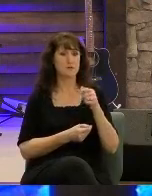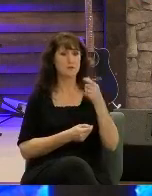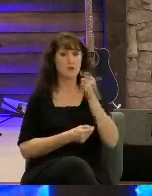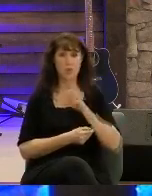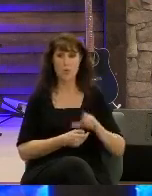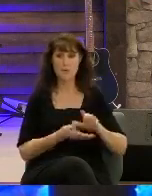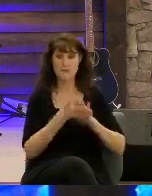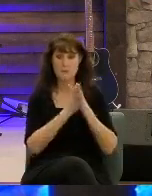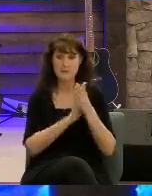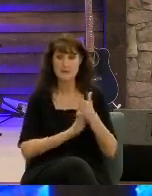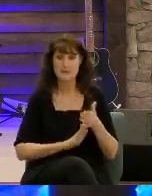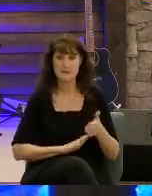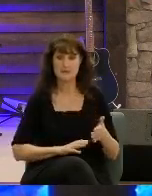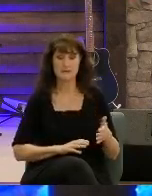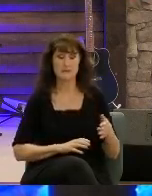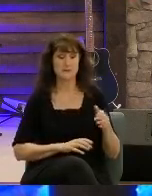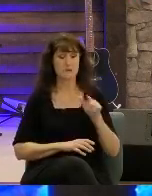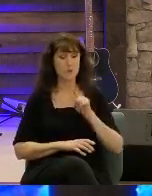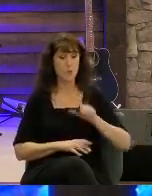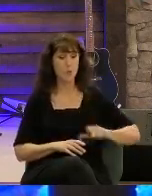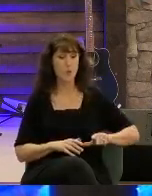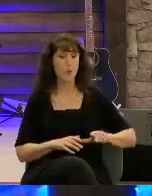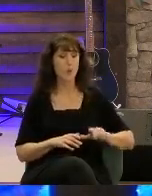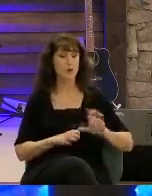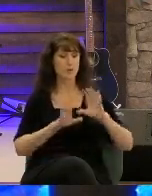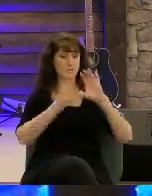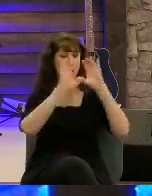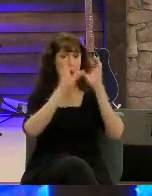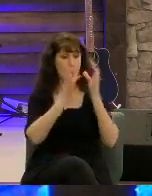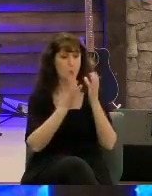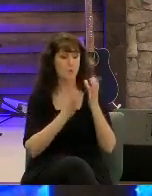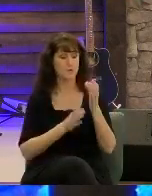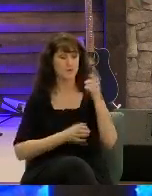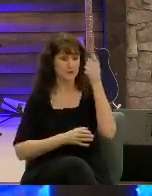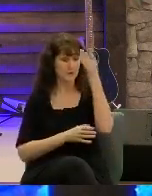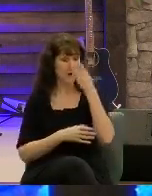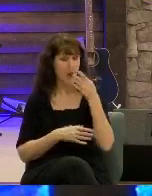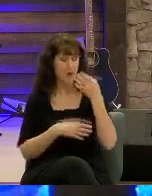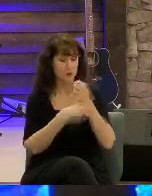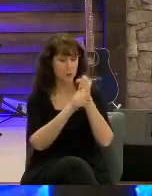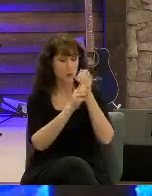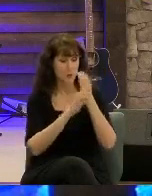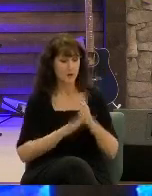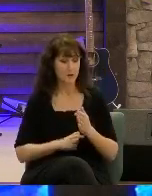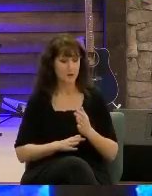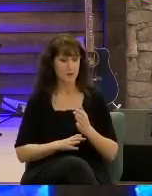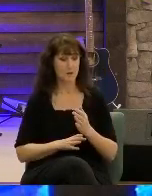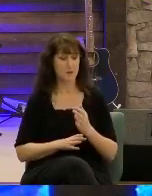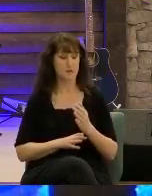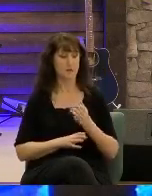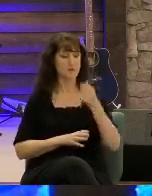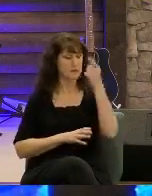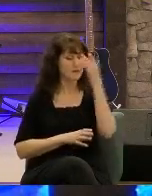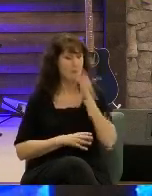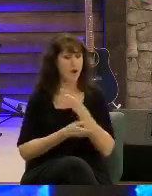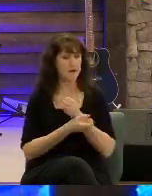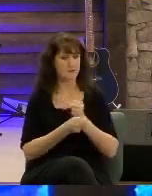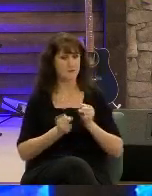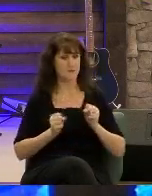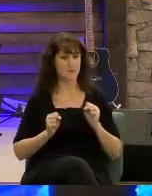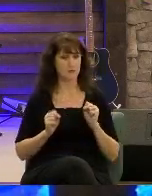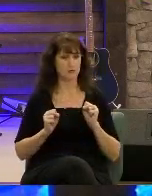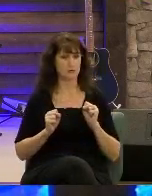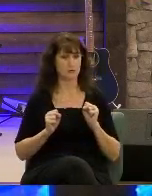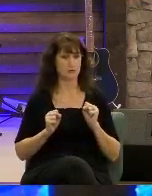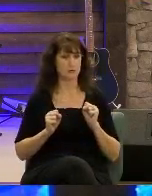is peace. Jehovah Sabbath, the Lord of hosts. Elohim, God creator. El Yeshuati, the God of salvation,